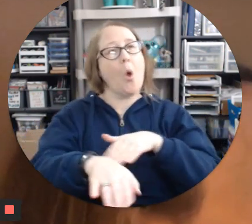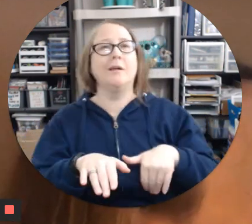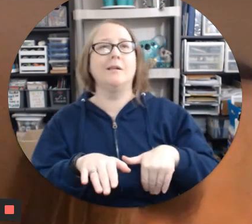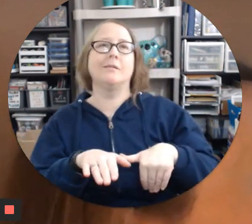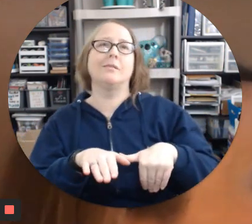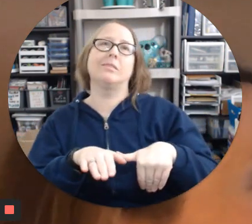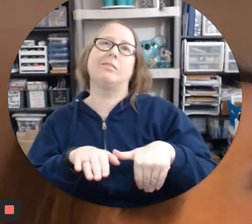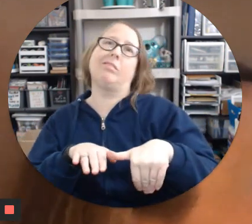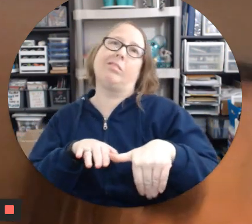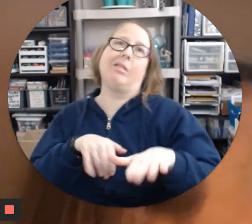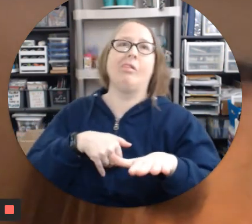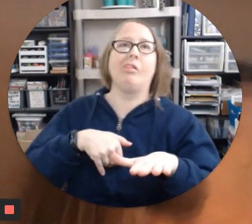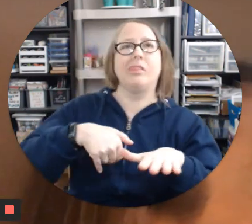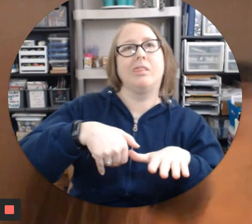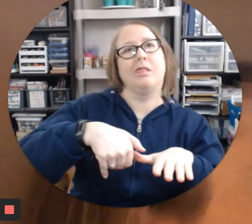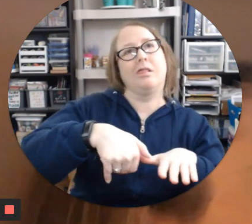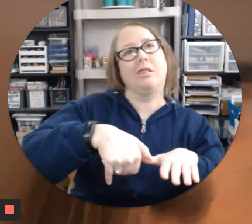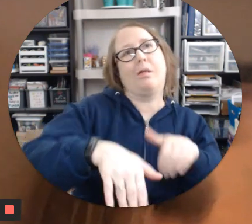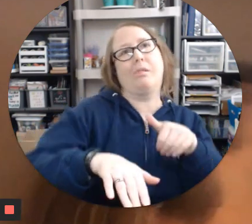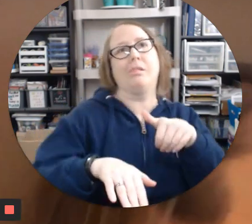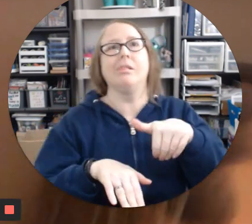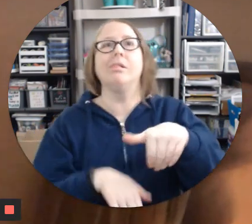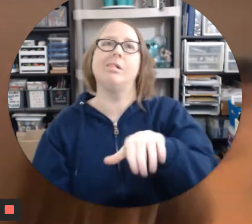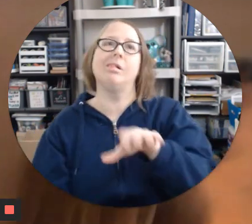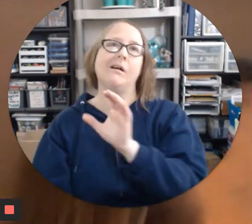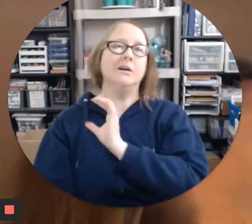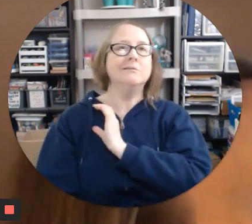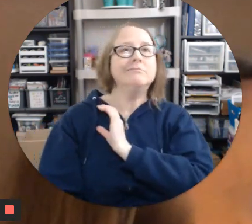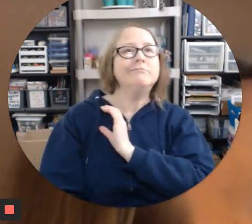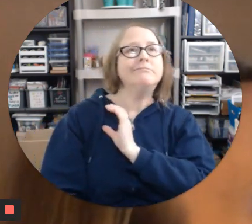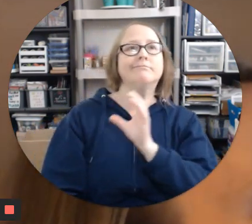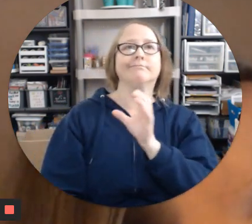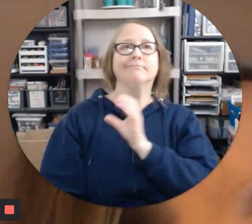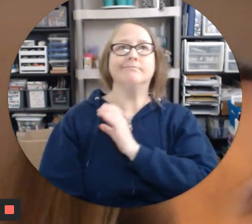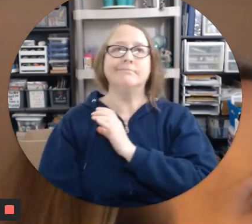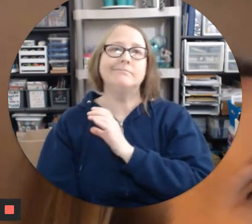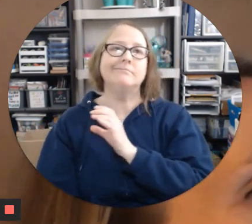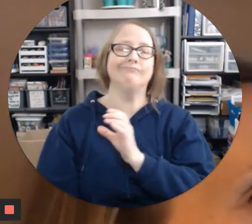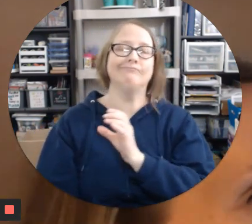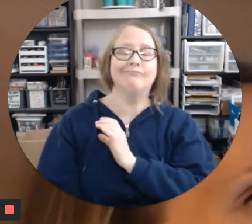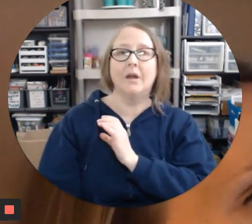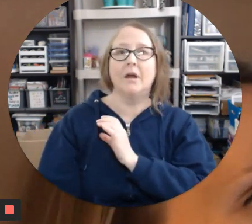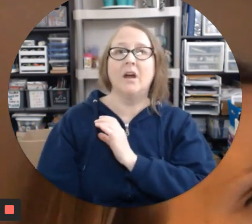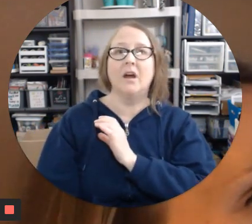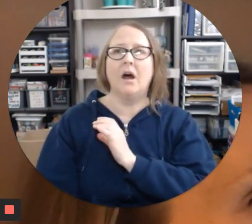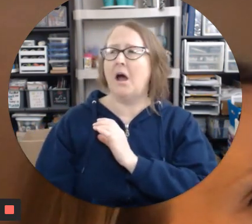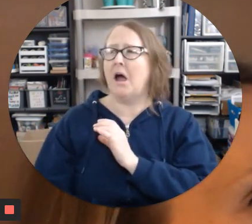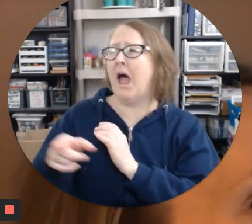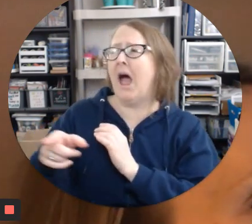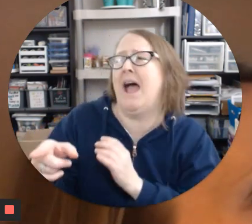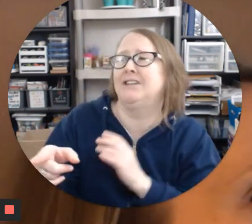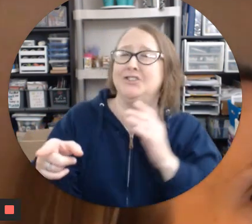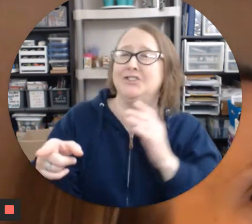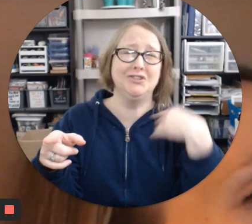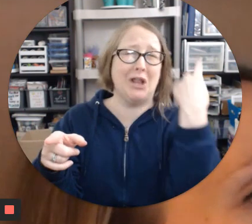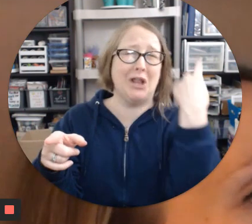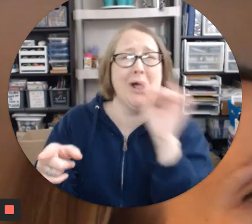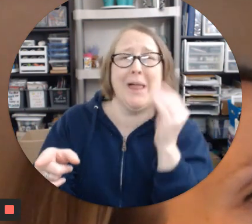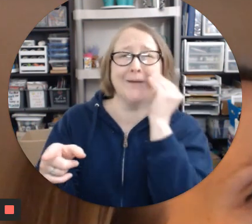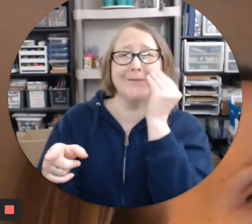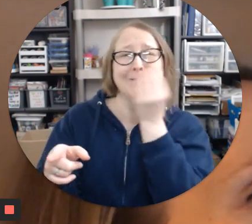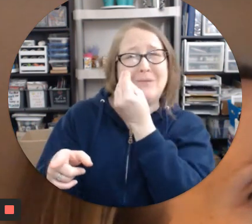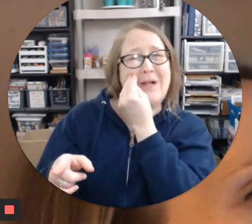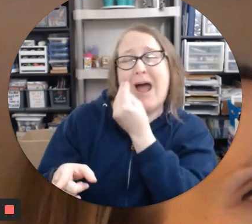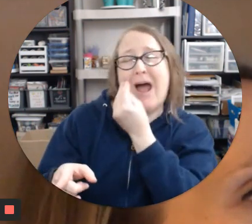dirt. Chrysanthemum, chrysanthemum, chrysanthemum, she wrote. She even looks like a flower, said Victoria as Chrysanthemum entered